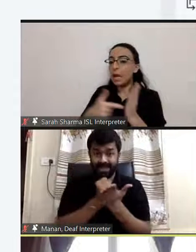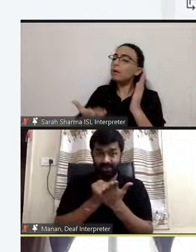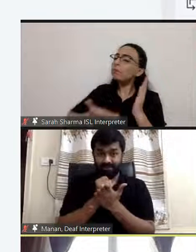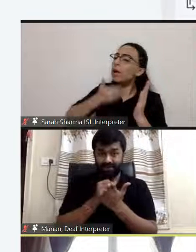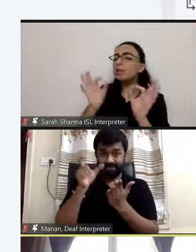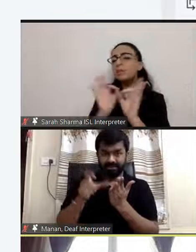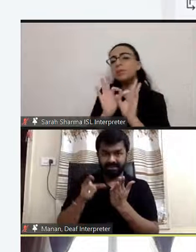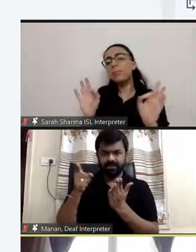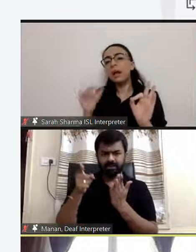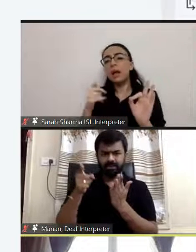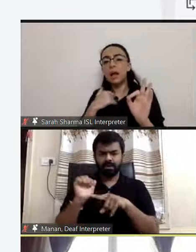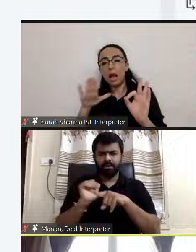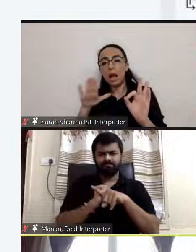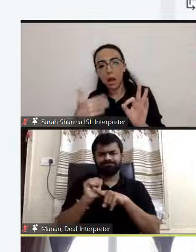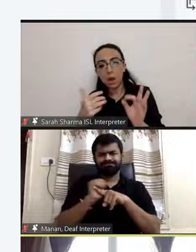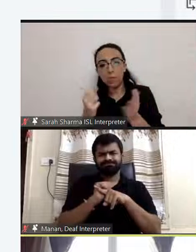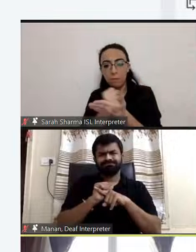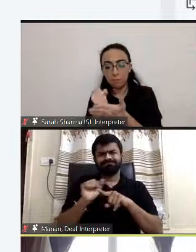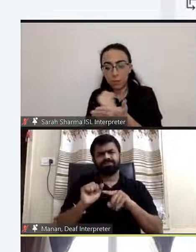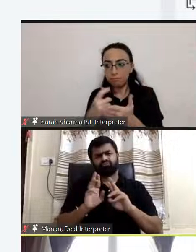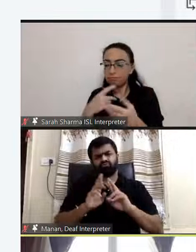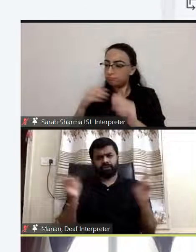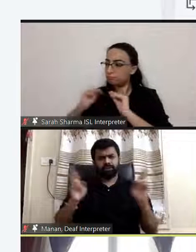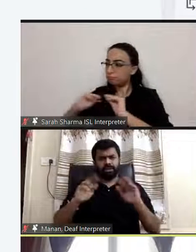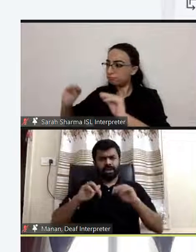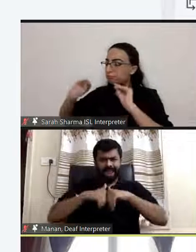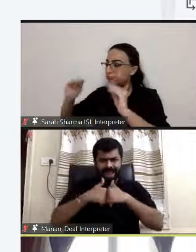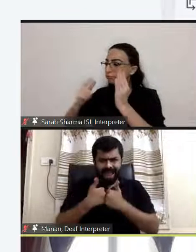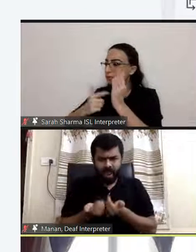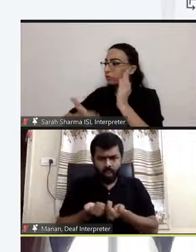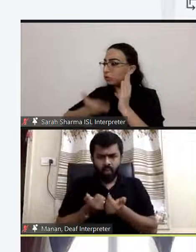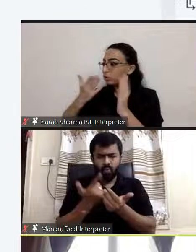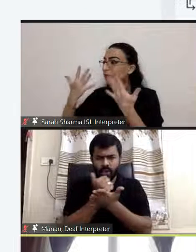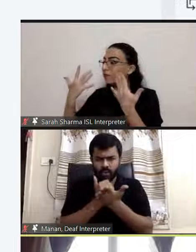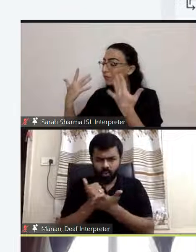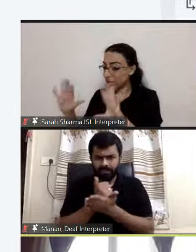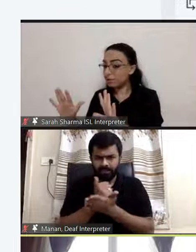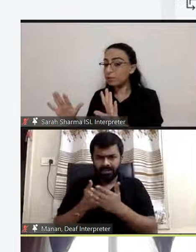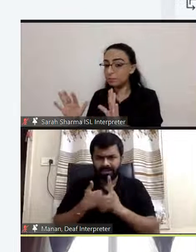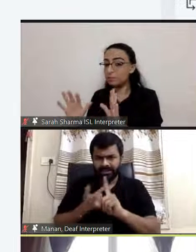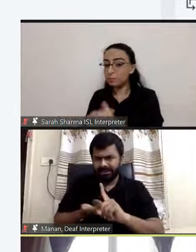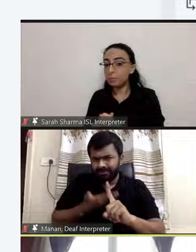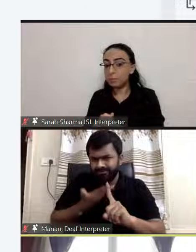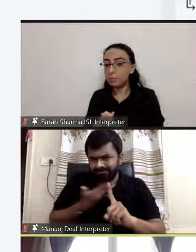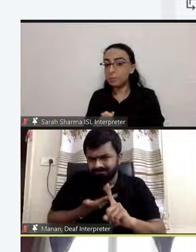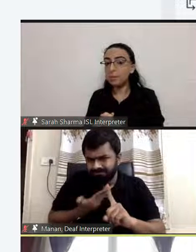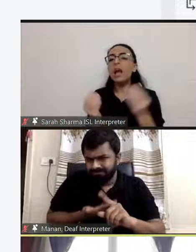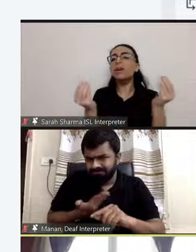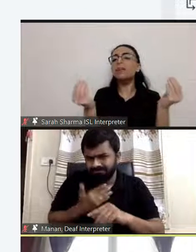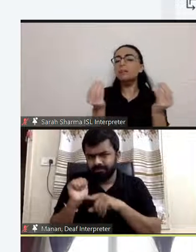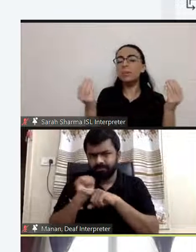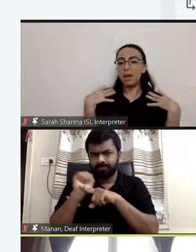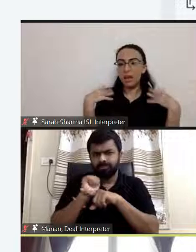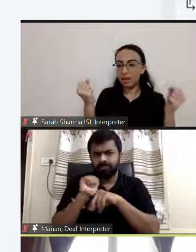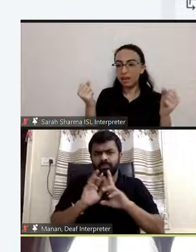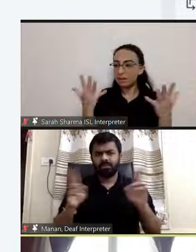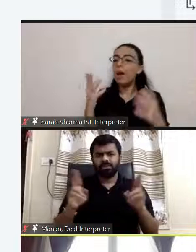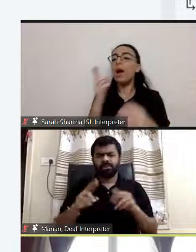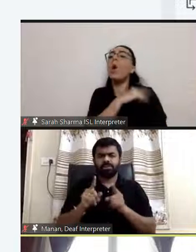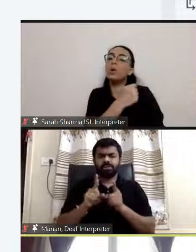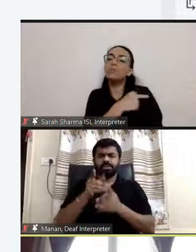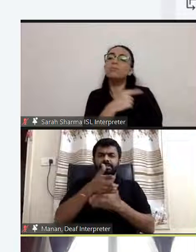of how to heal wounds, but those who were not healed, they were sent to a